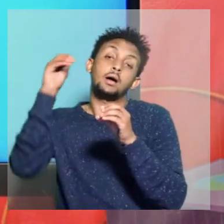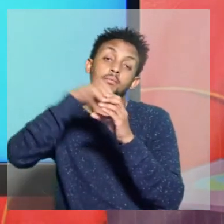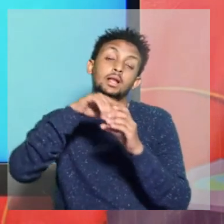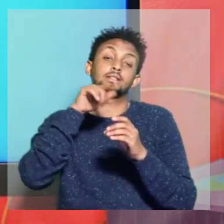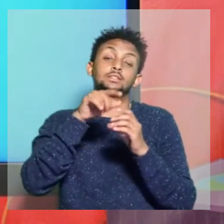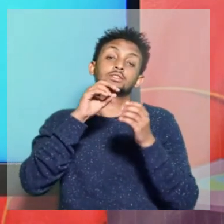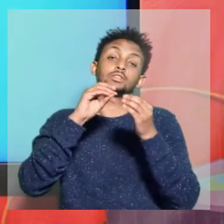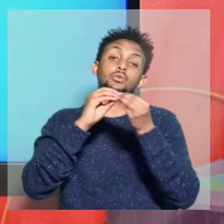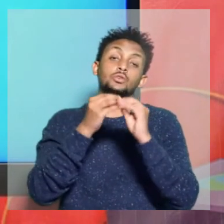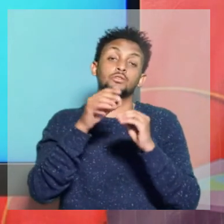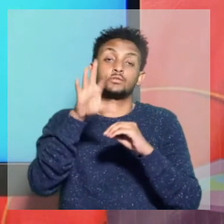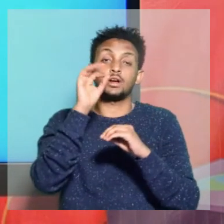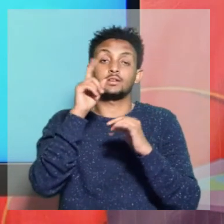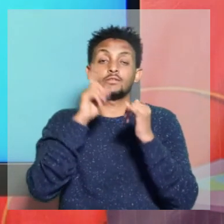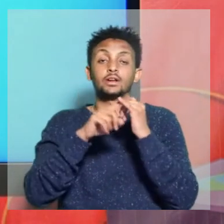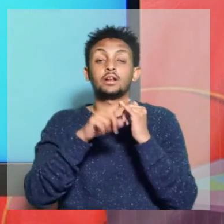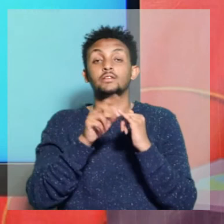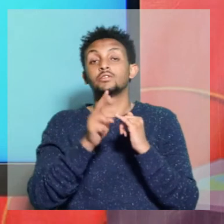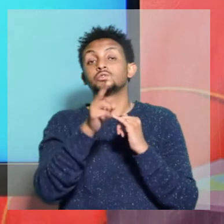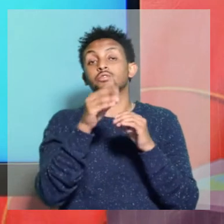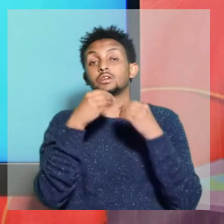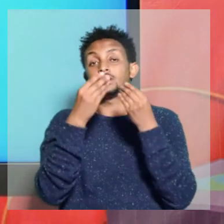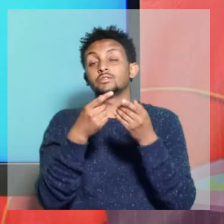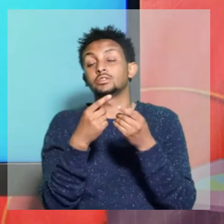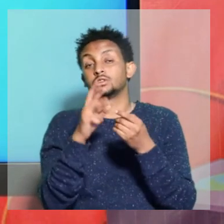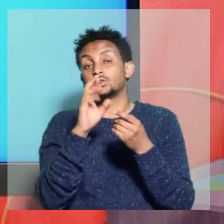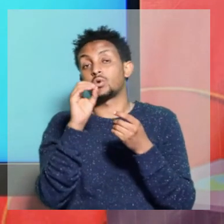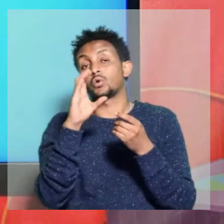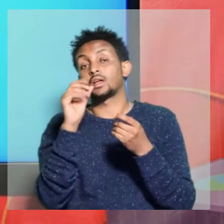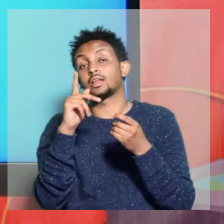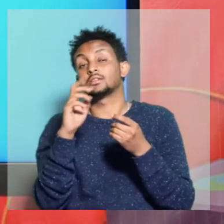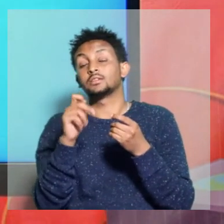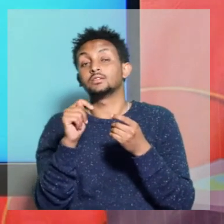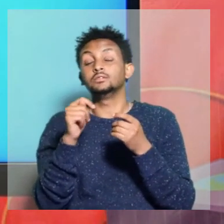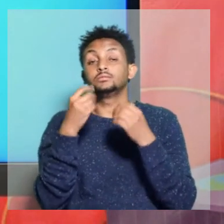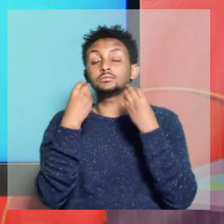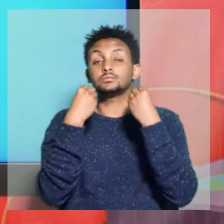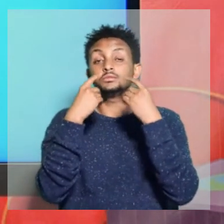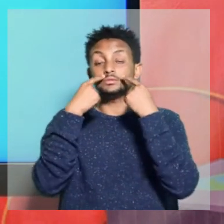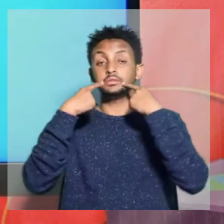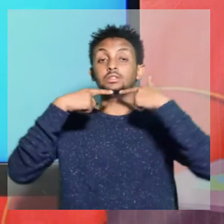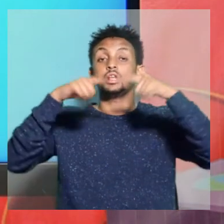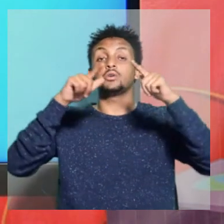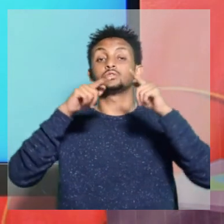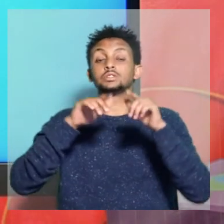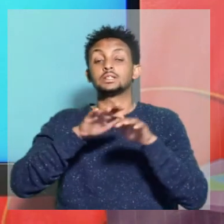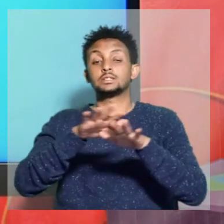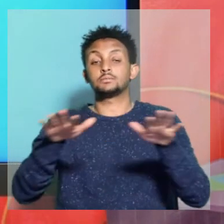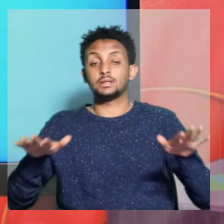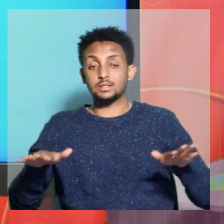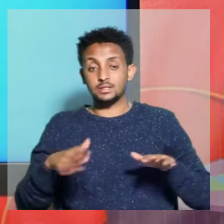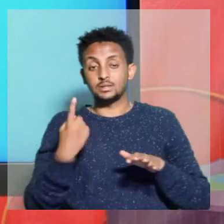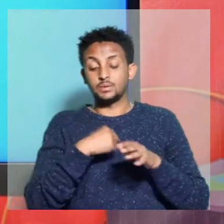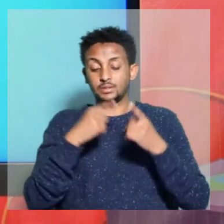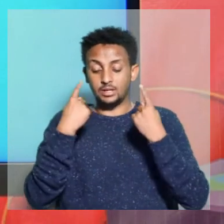this equation to find the final velocity of a given rocket as it's launched and moved in space. Let's try